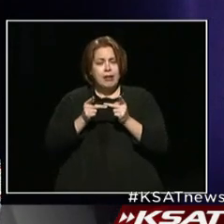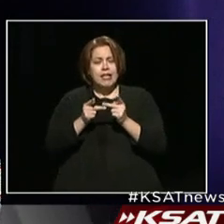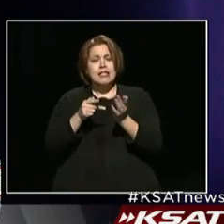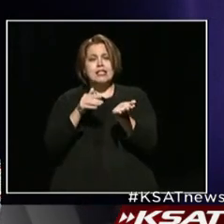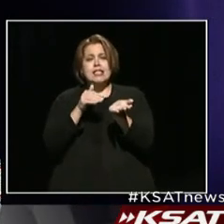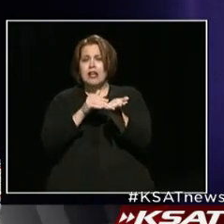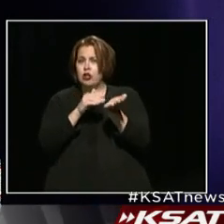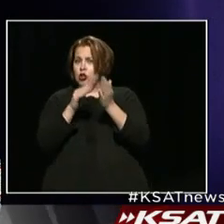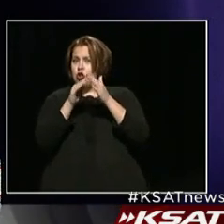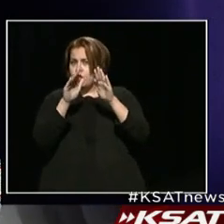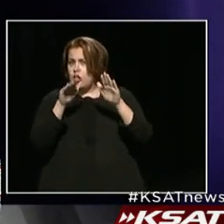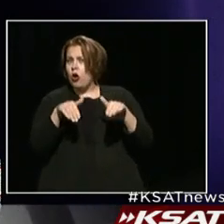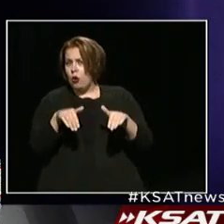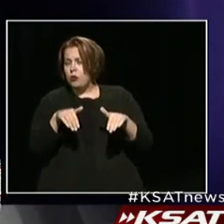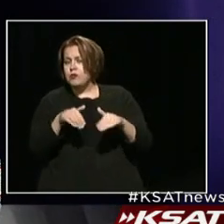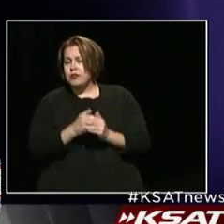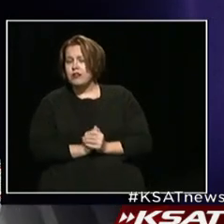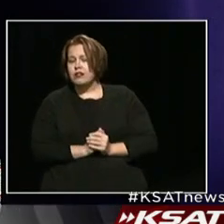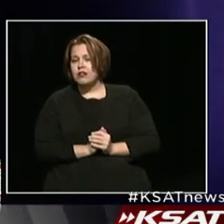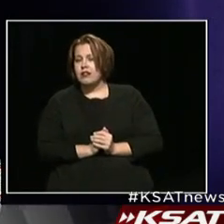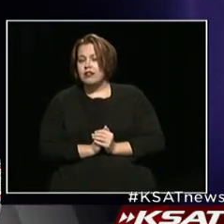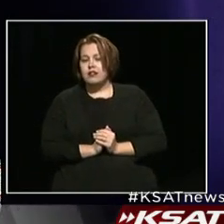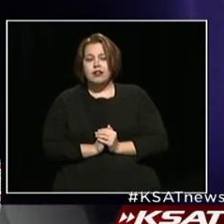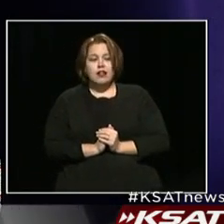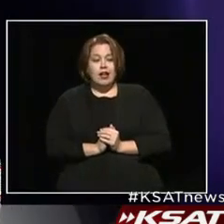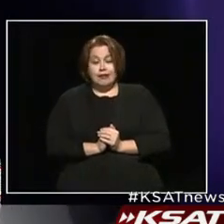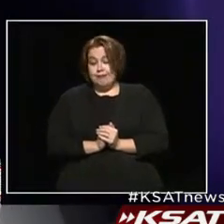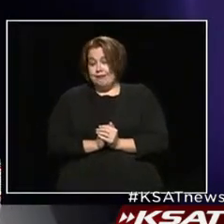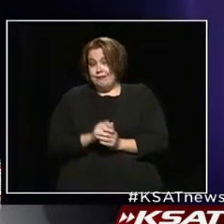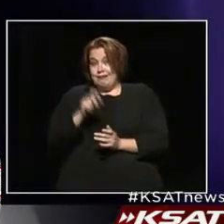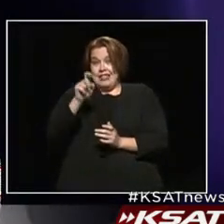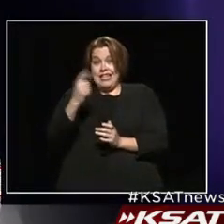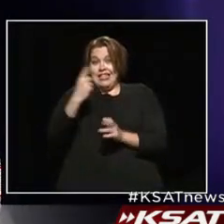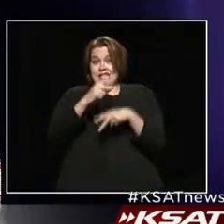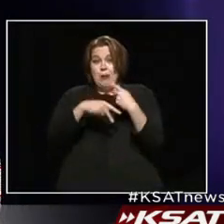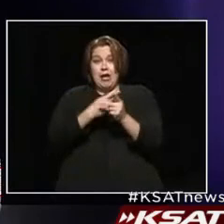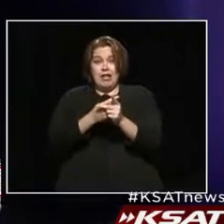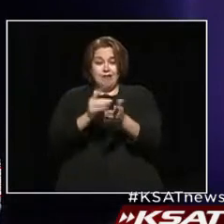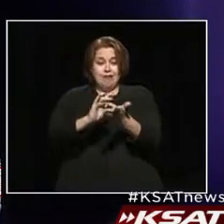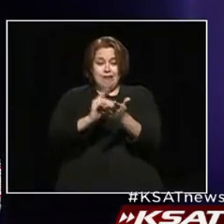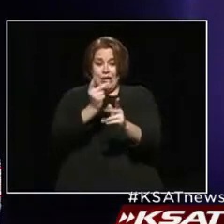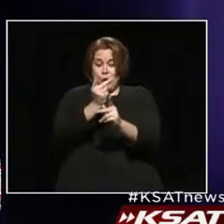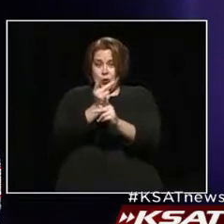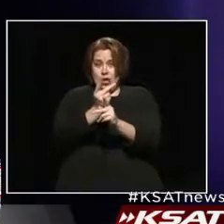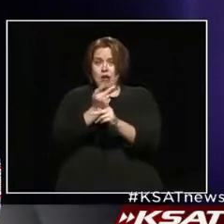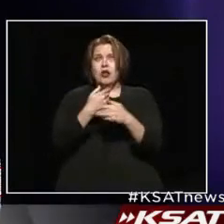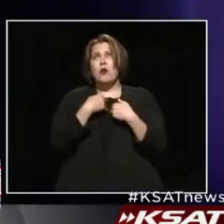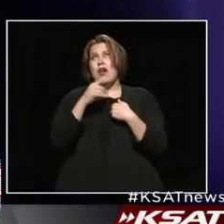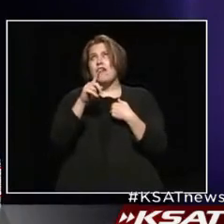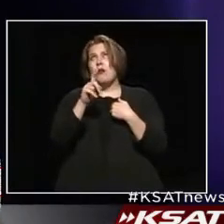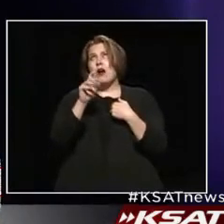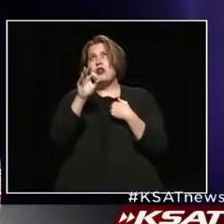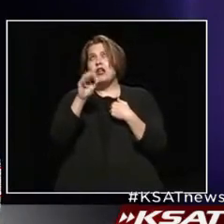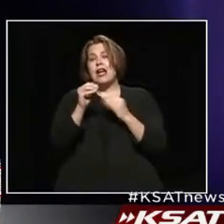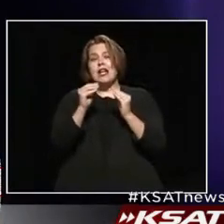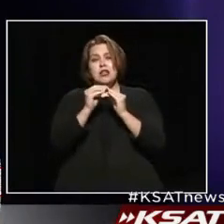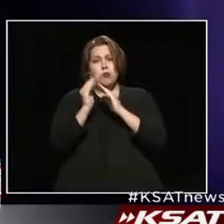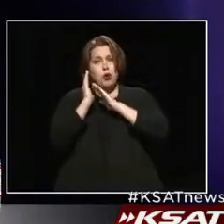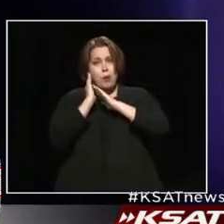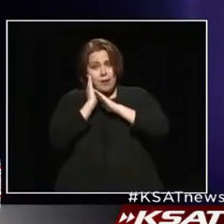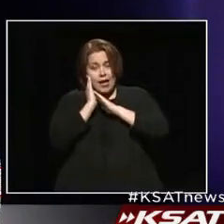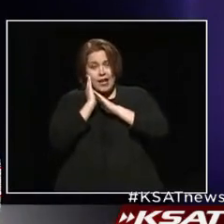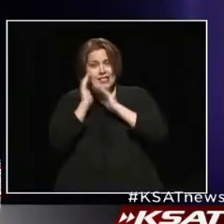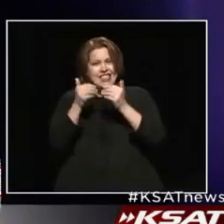assisted living or nursing homes, and they have to have some medical care. Then we've got another 190 beds